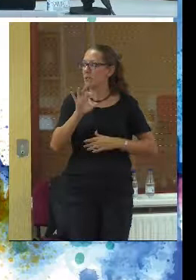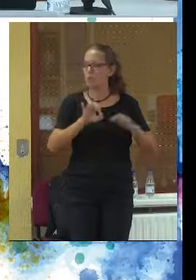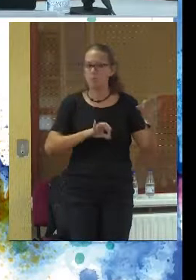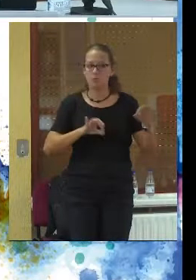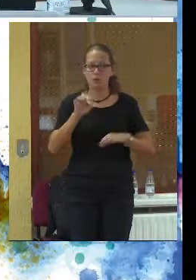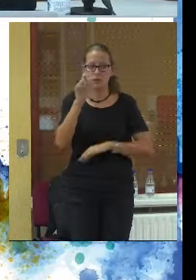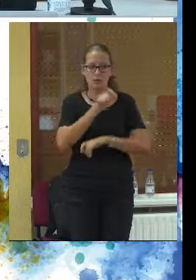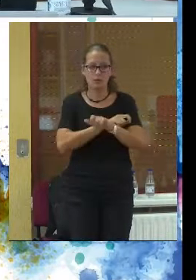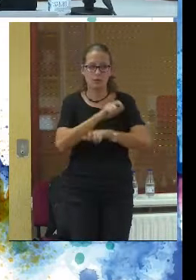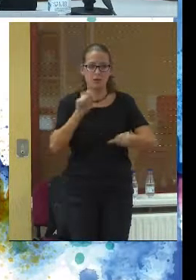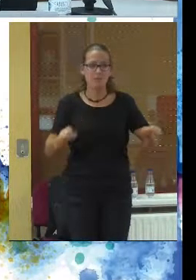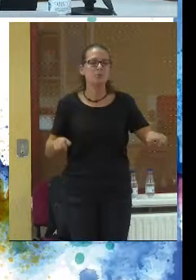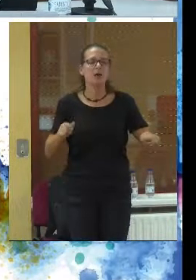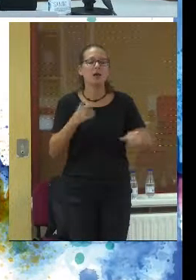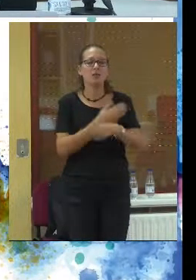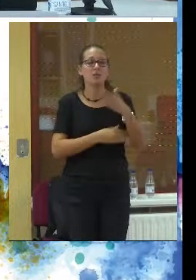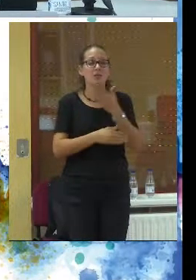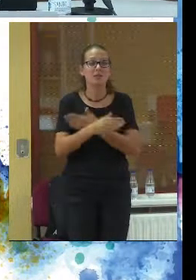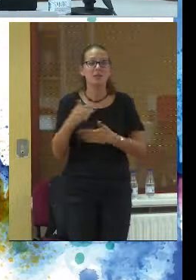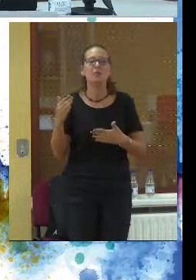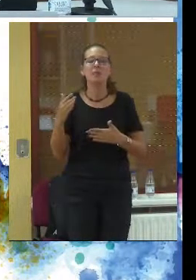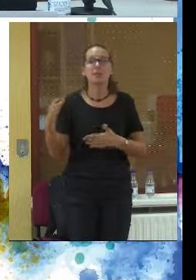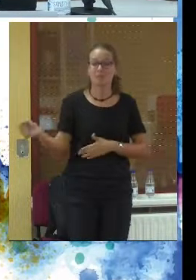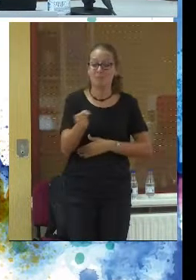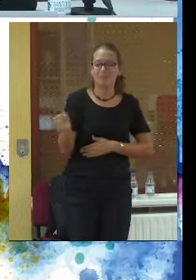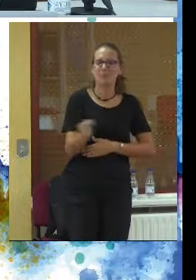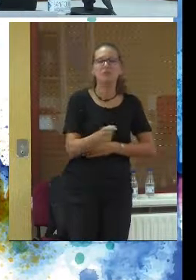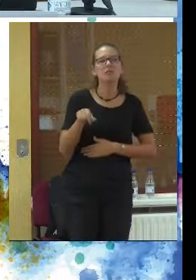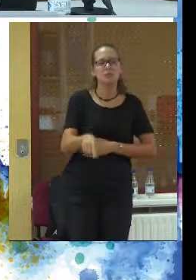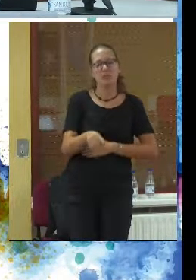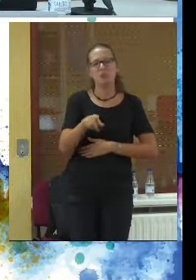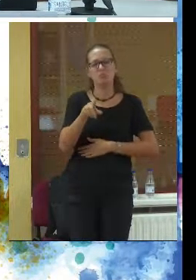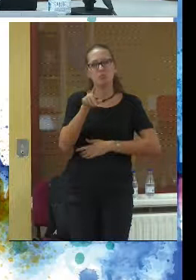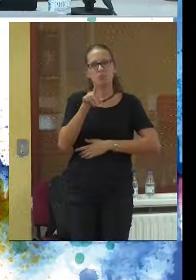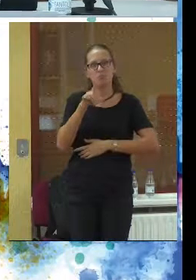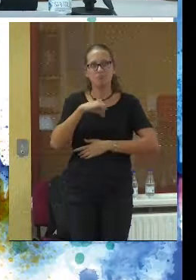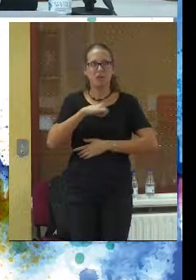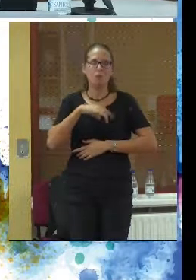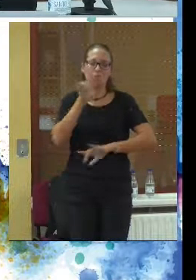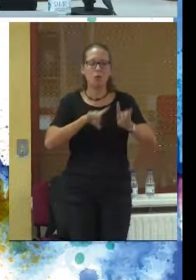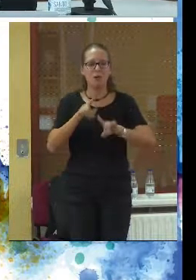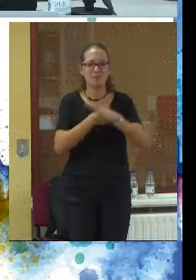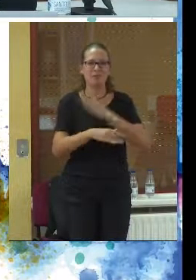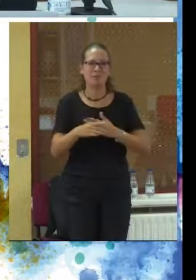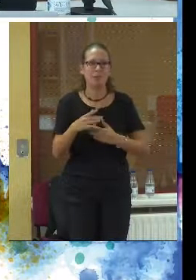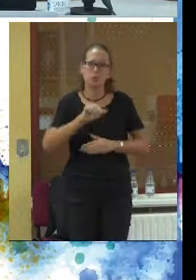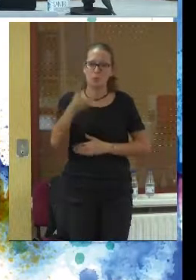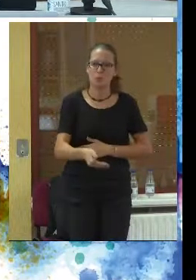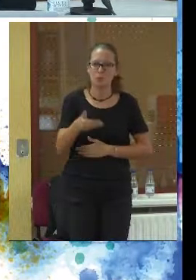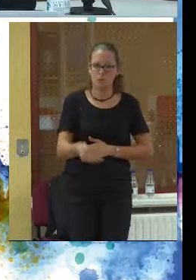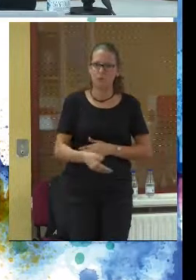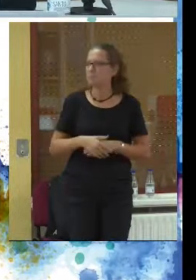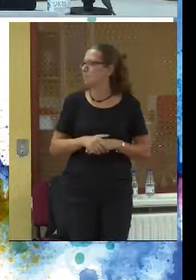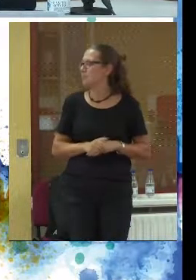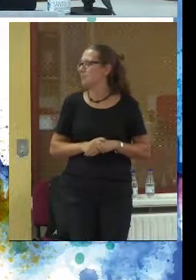lot of people with disabilities to access platform, and also we